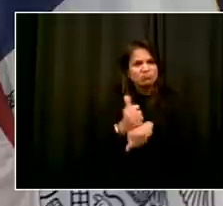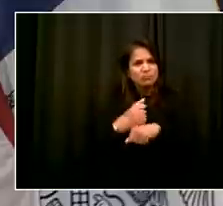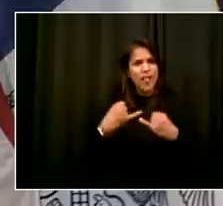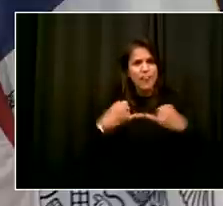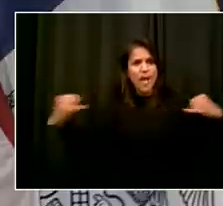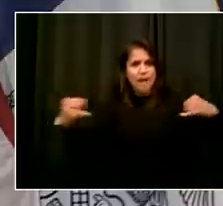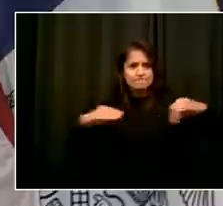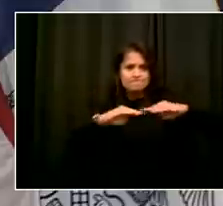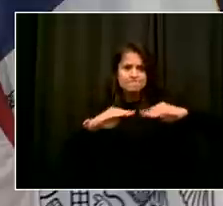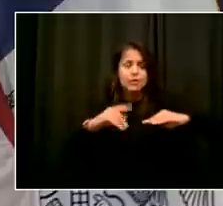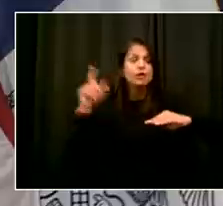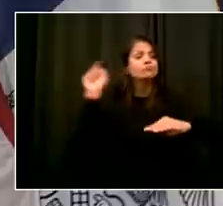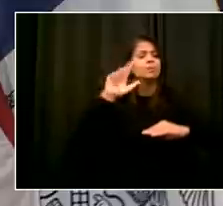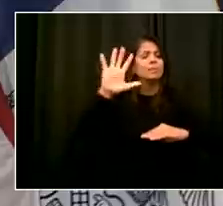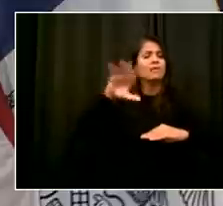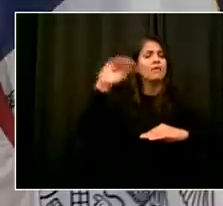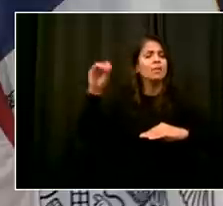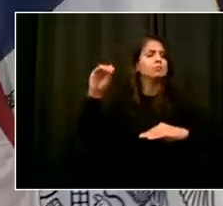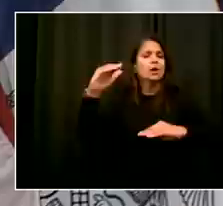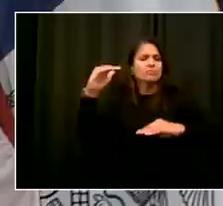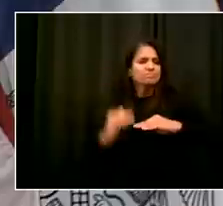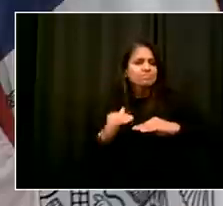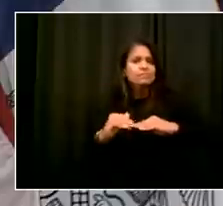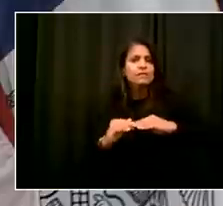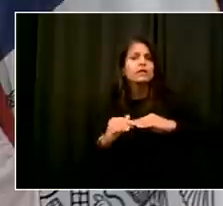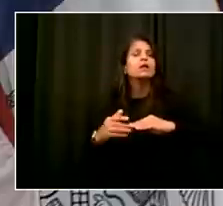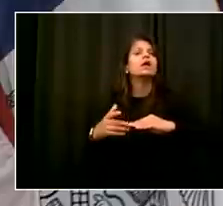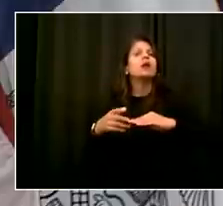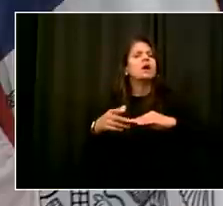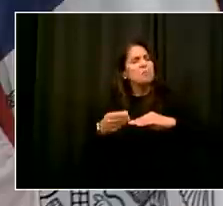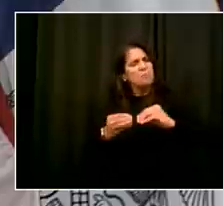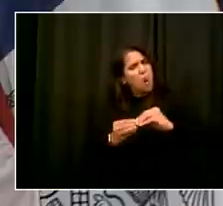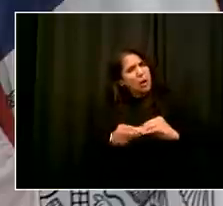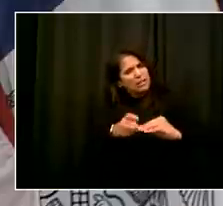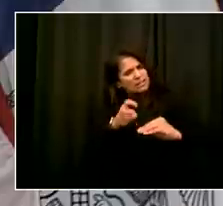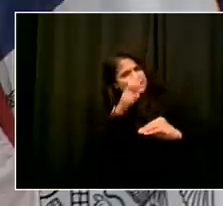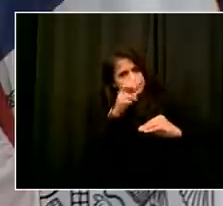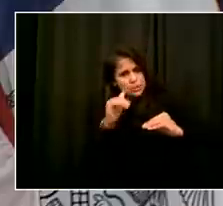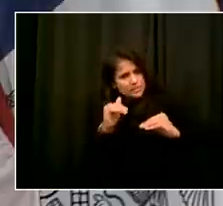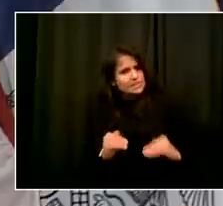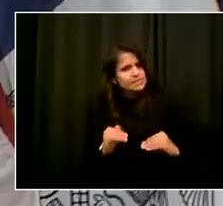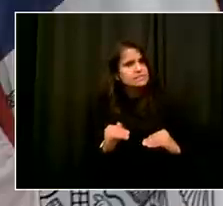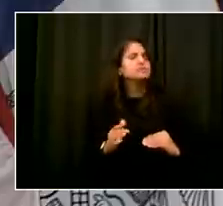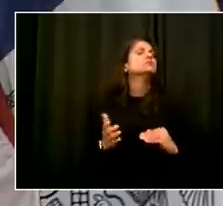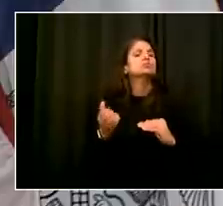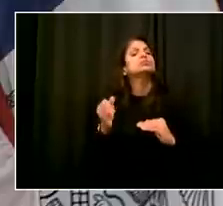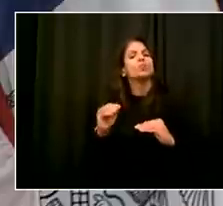resources. So the law is clear that our obligation is to